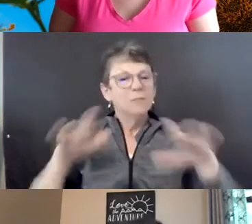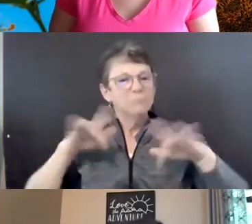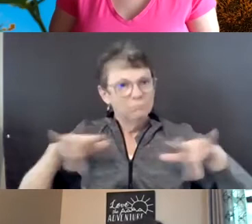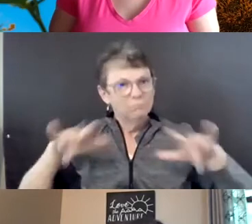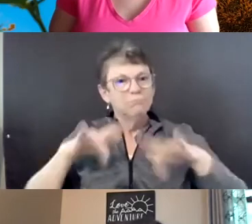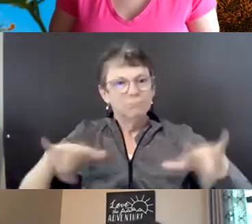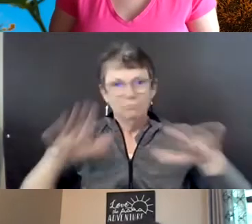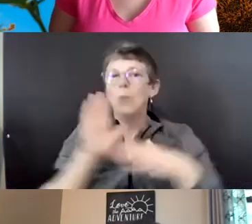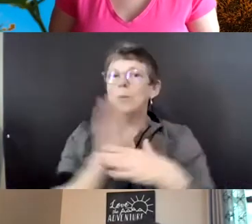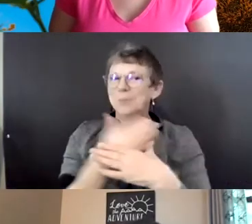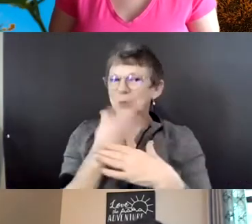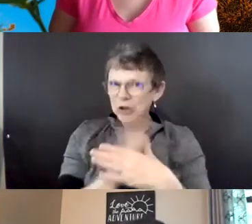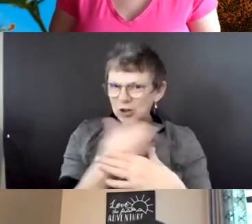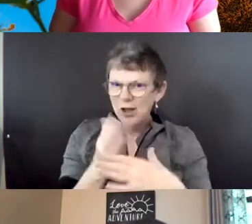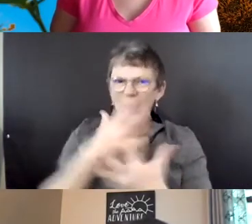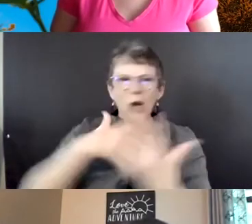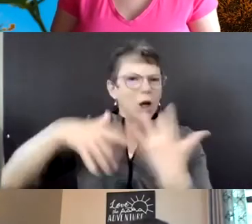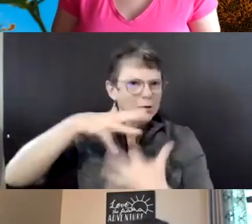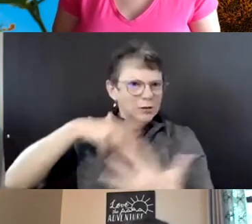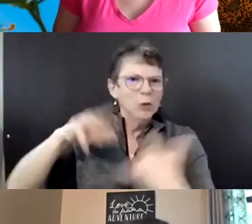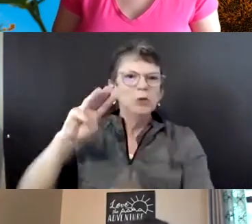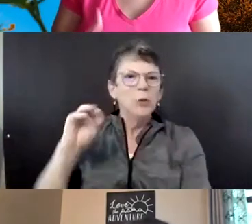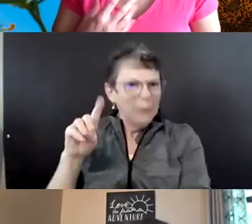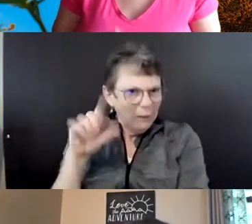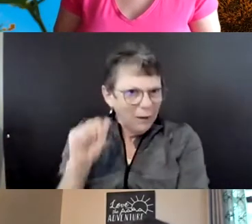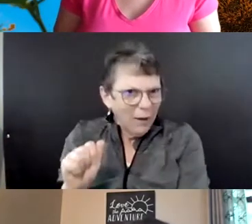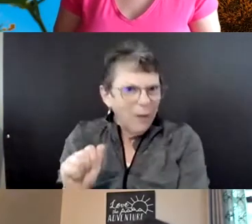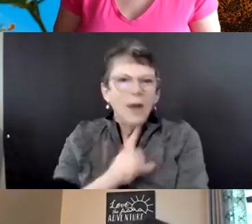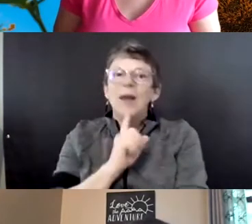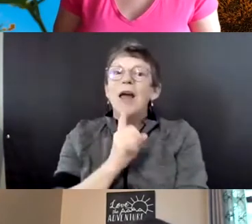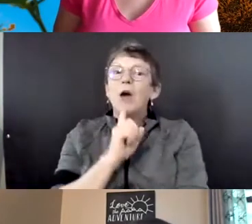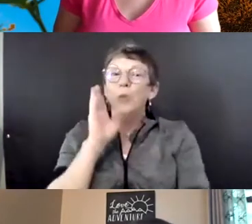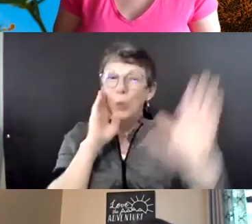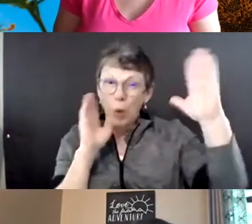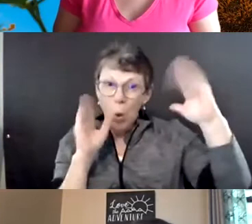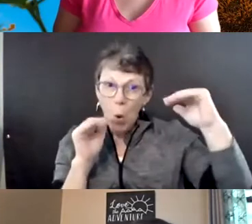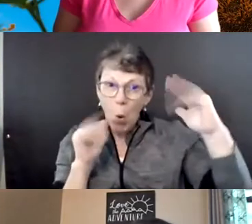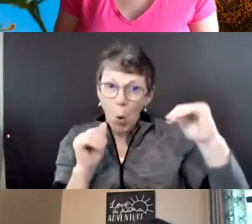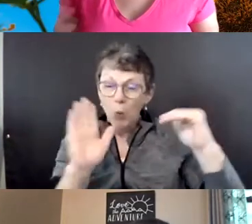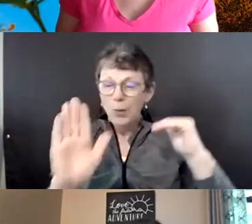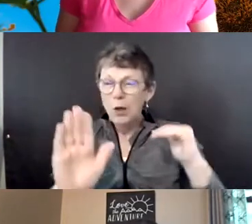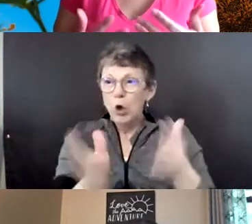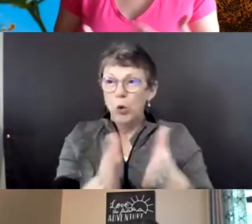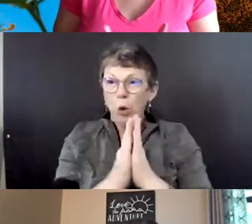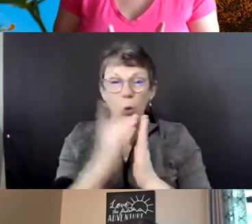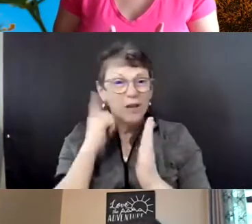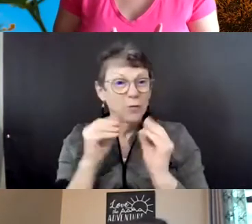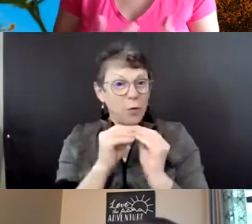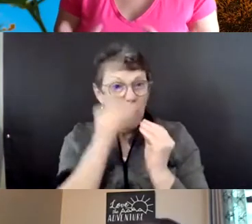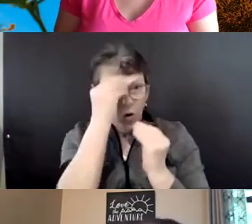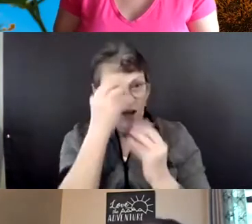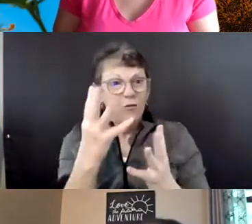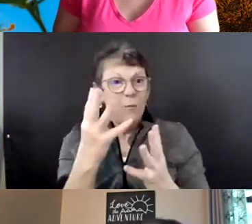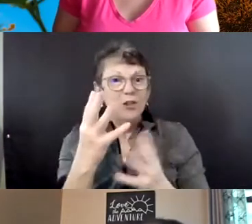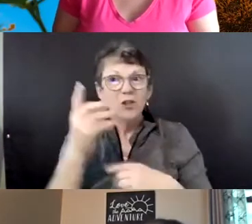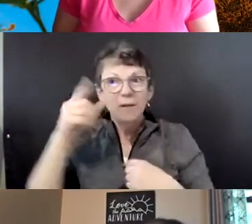media and all of our digital platforms. And I really hope that your guys' request for more information is heard by advocates